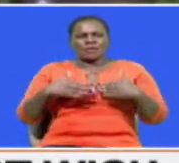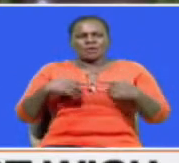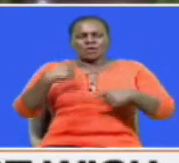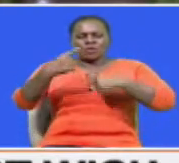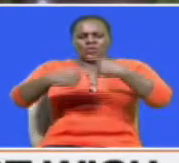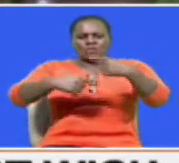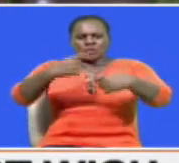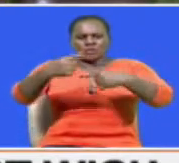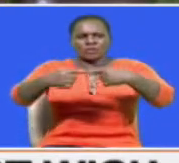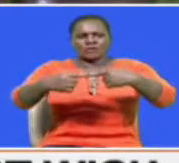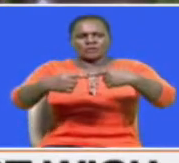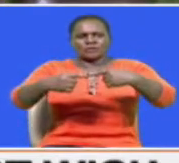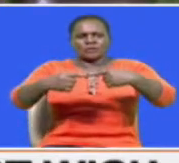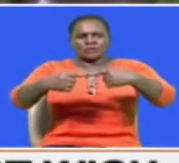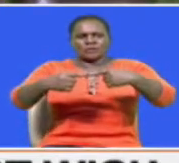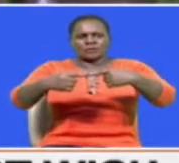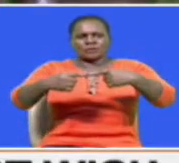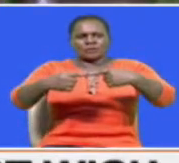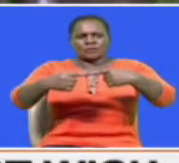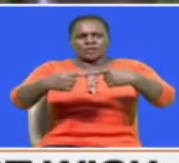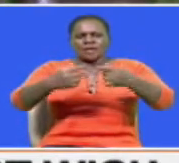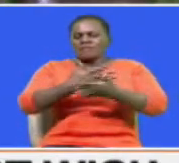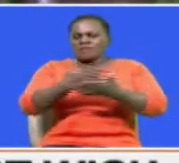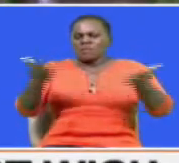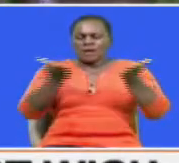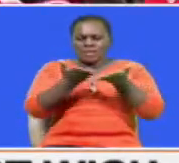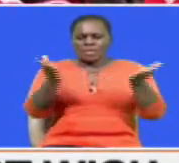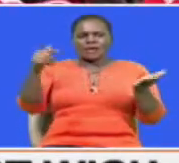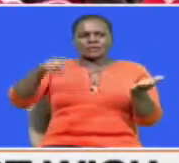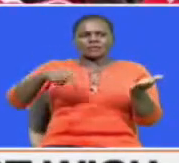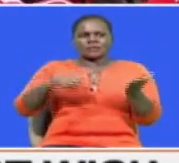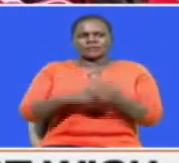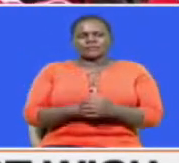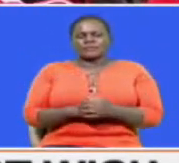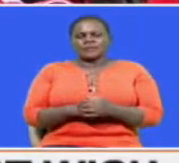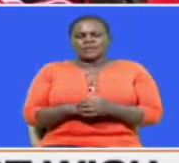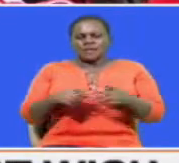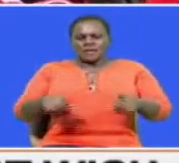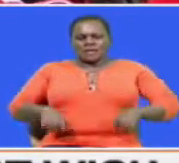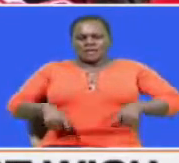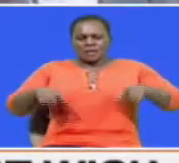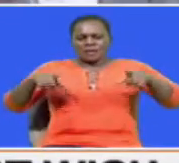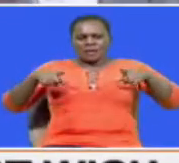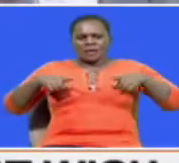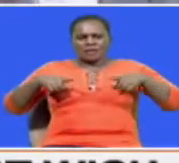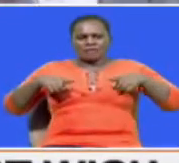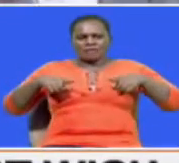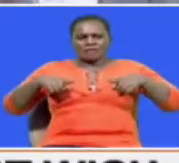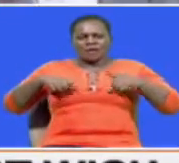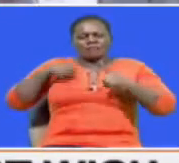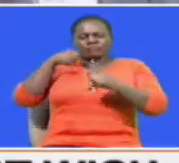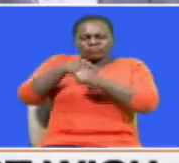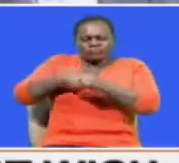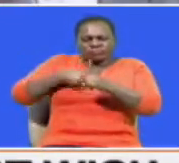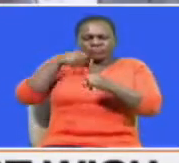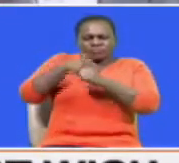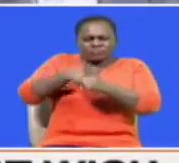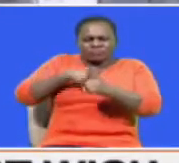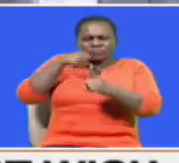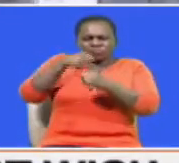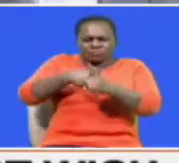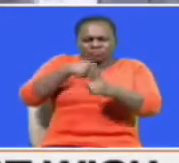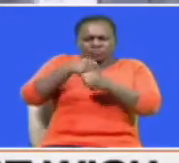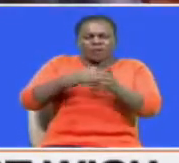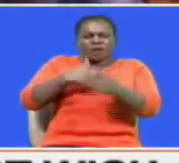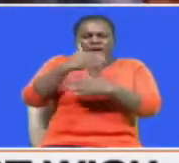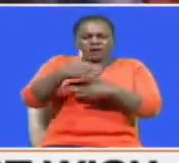on in me and everyone here today. Mukami's life has been one fight after another.